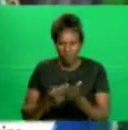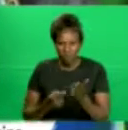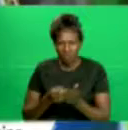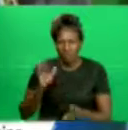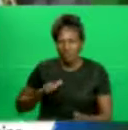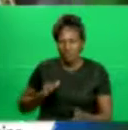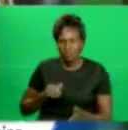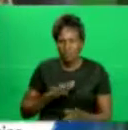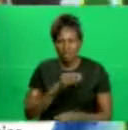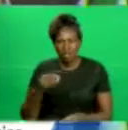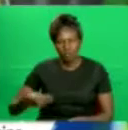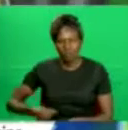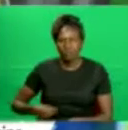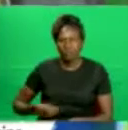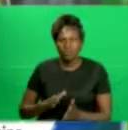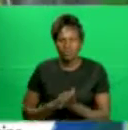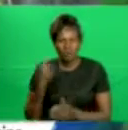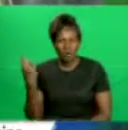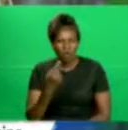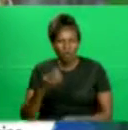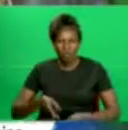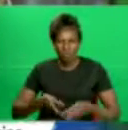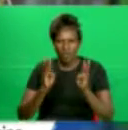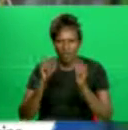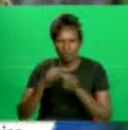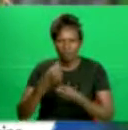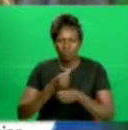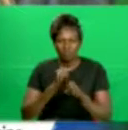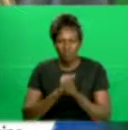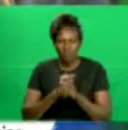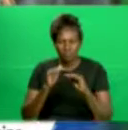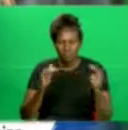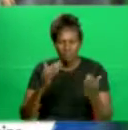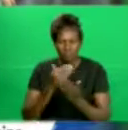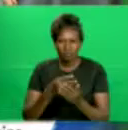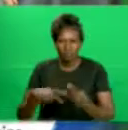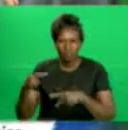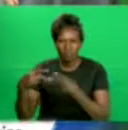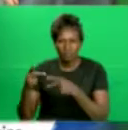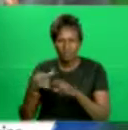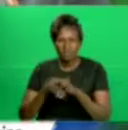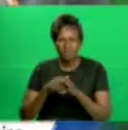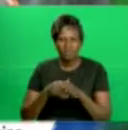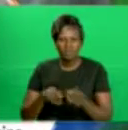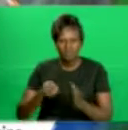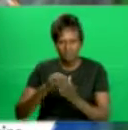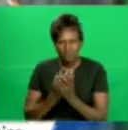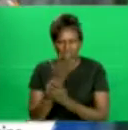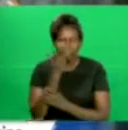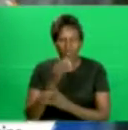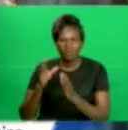women and youth is the only way to make meaningful progress in developing a